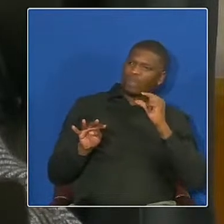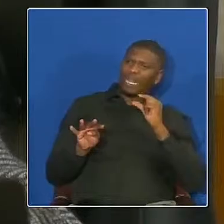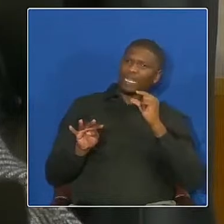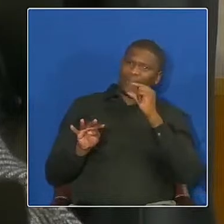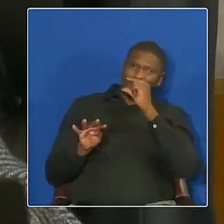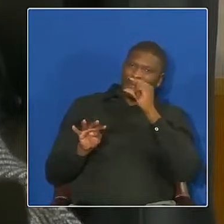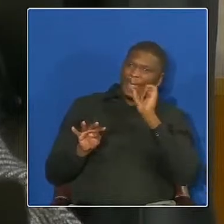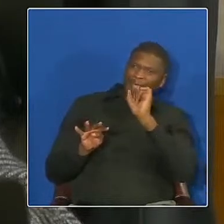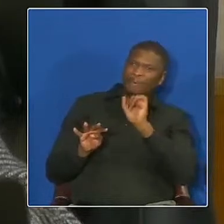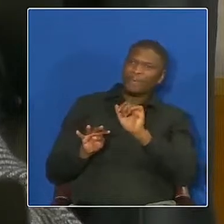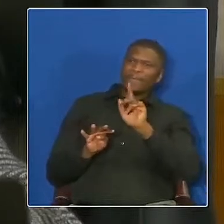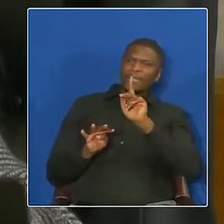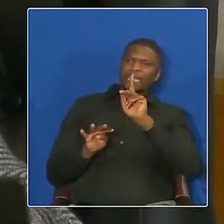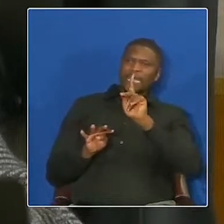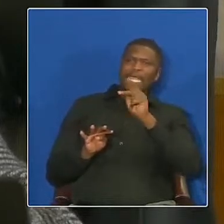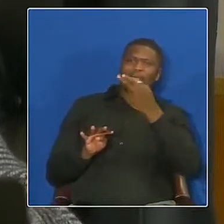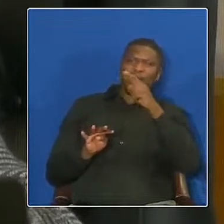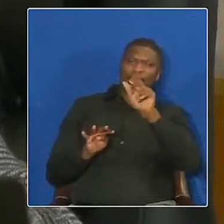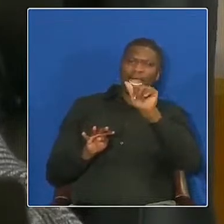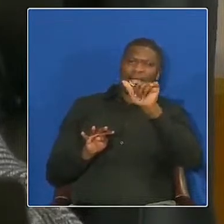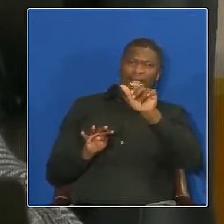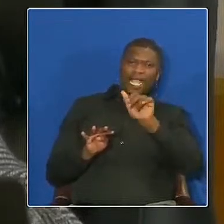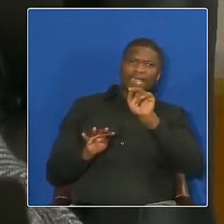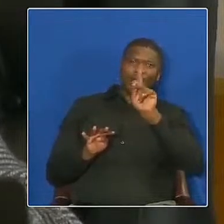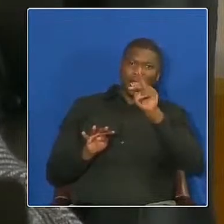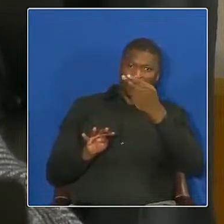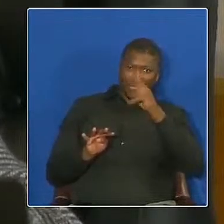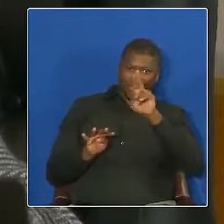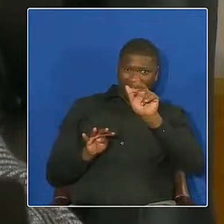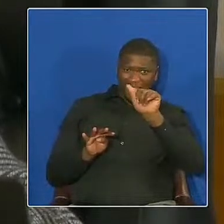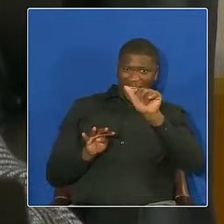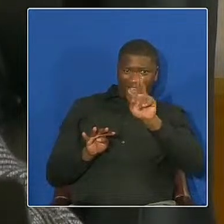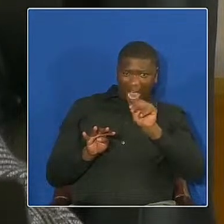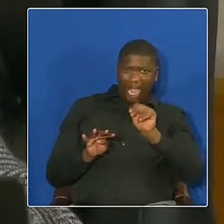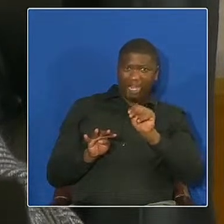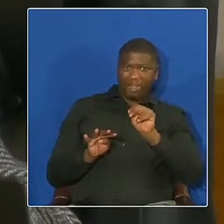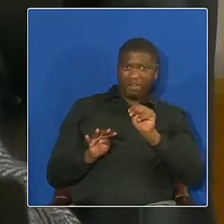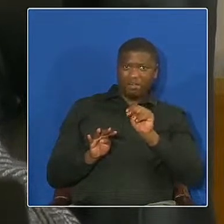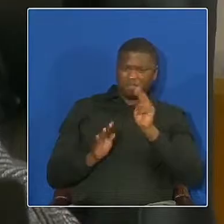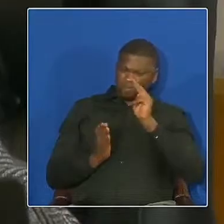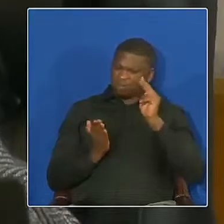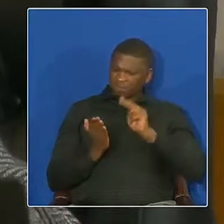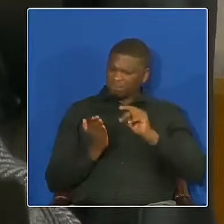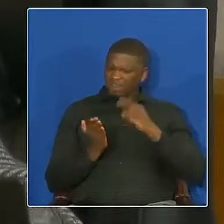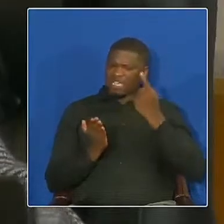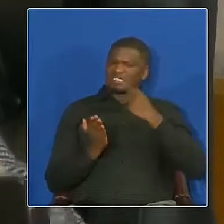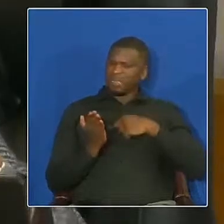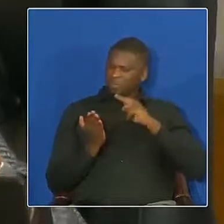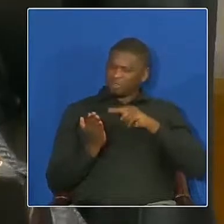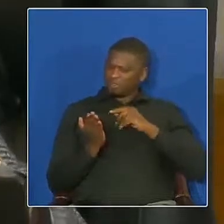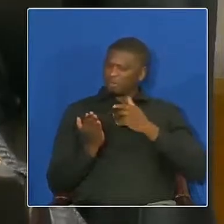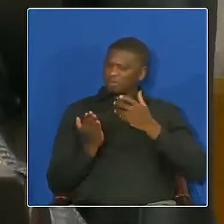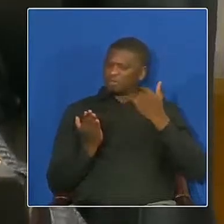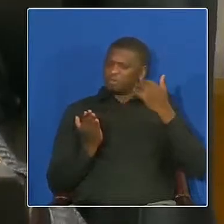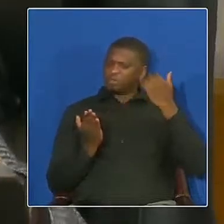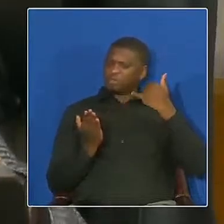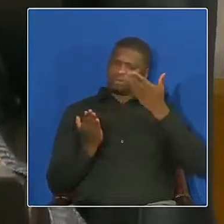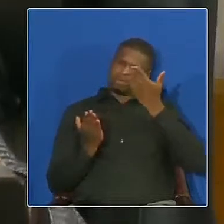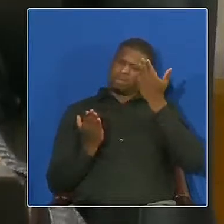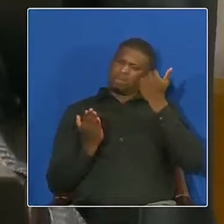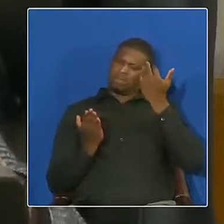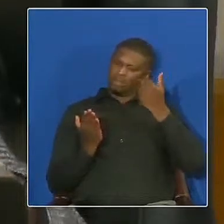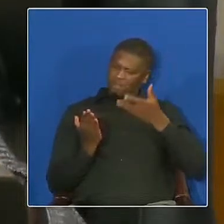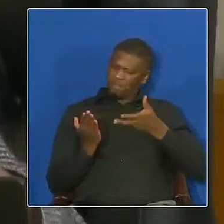suddenly in these chats without any background to it. And